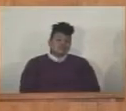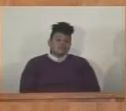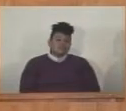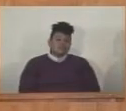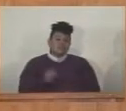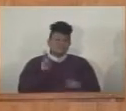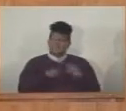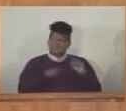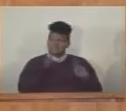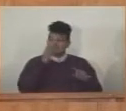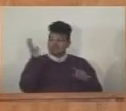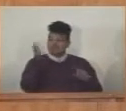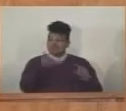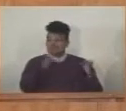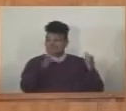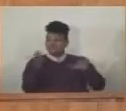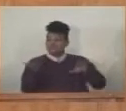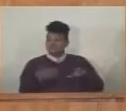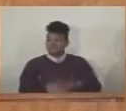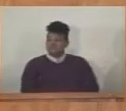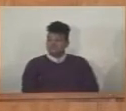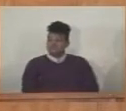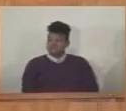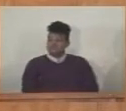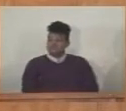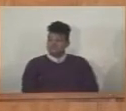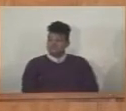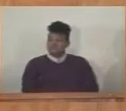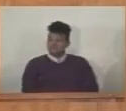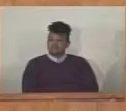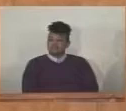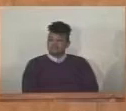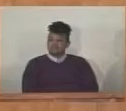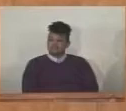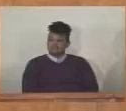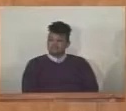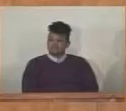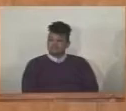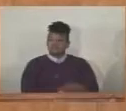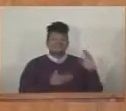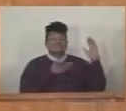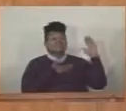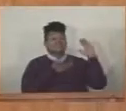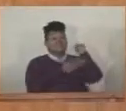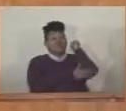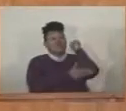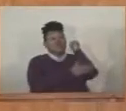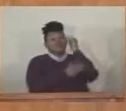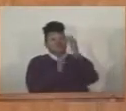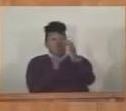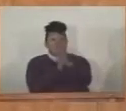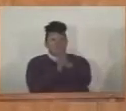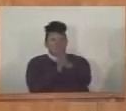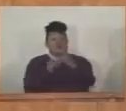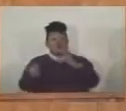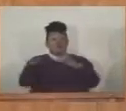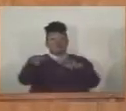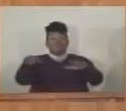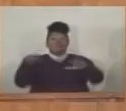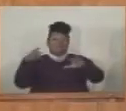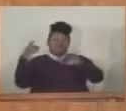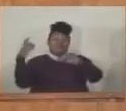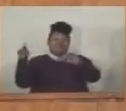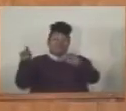absence of debt, because the citizens of the country applaud those taken out in St.